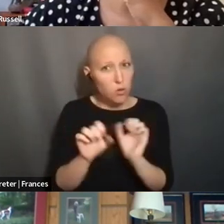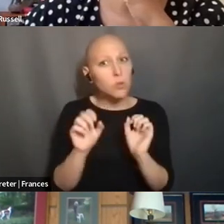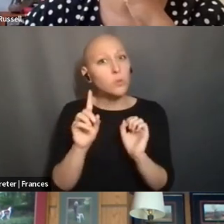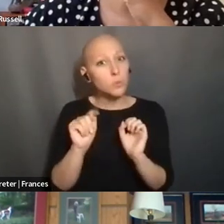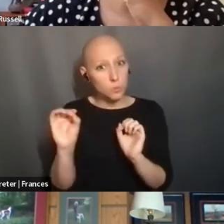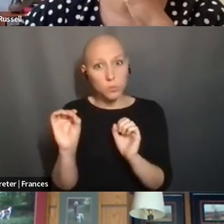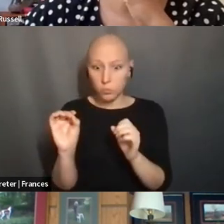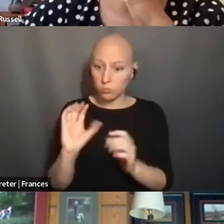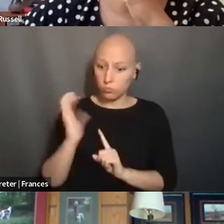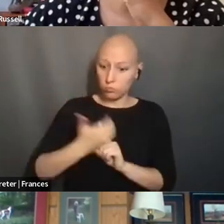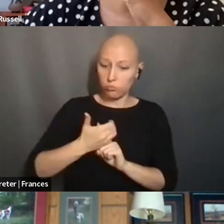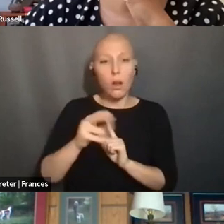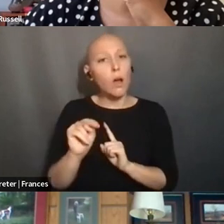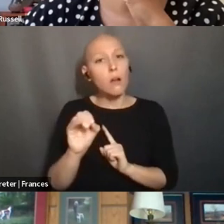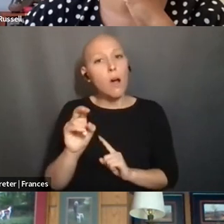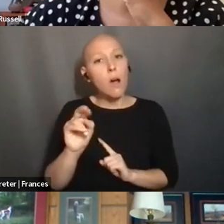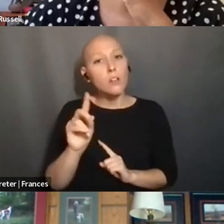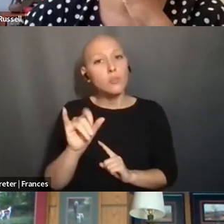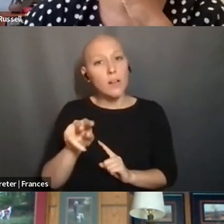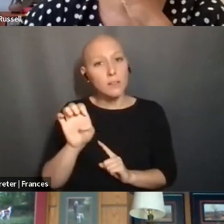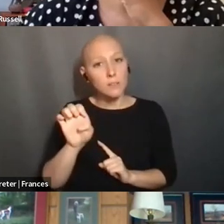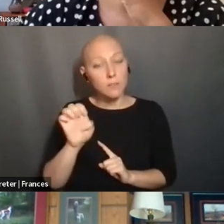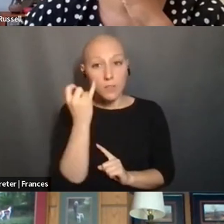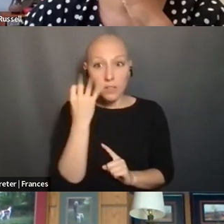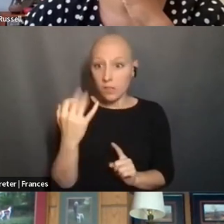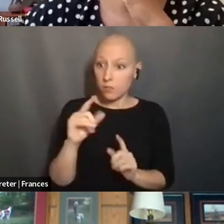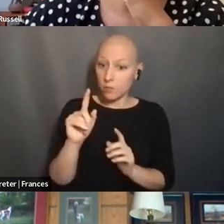that, where a certain health intervention might be